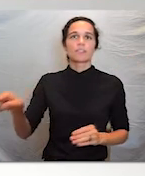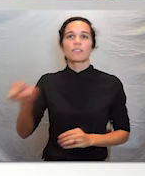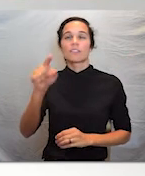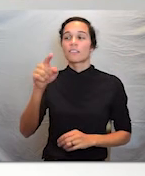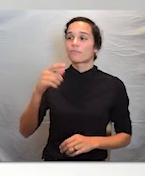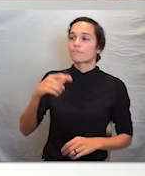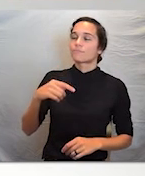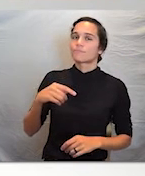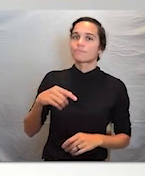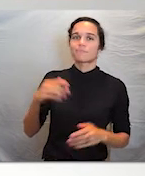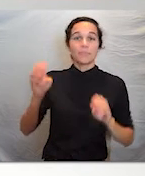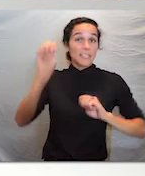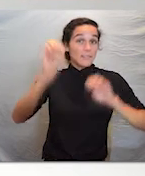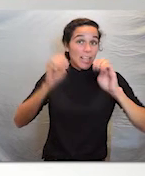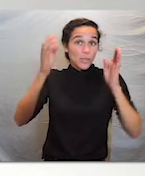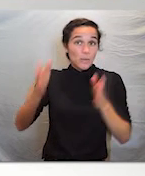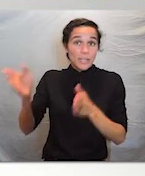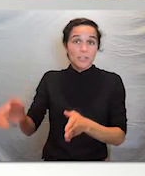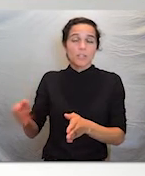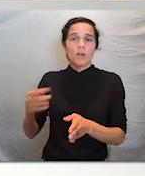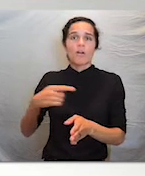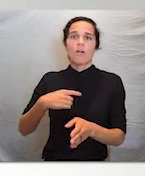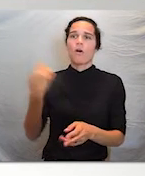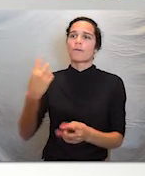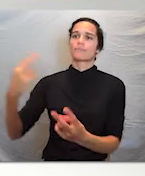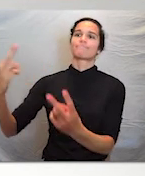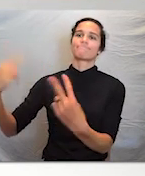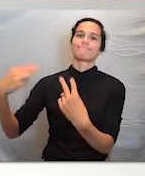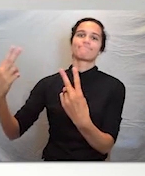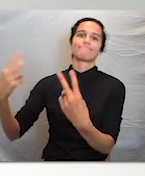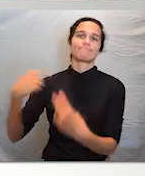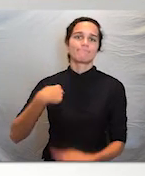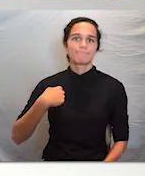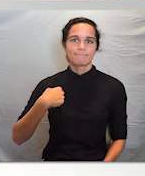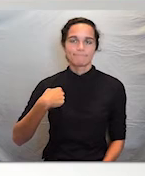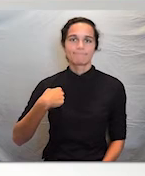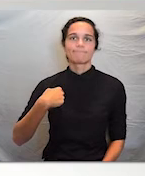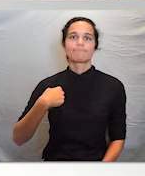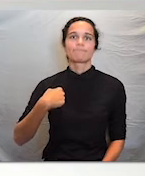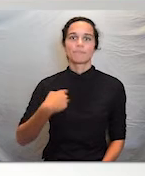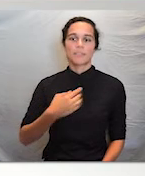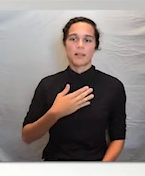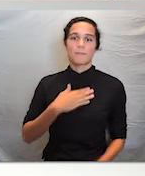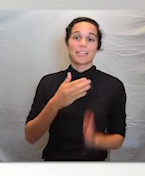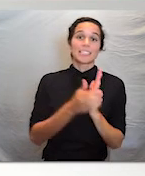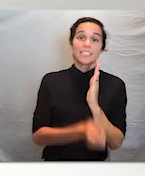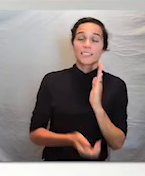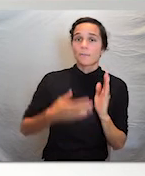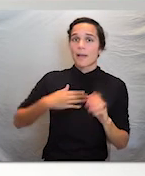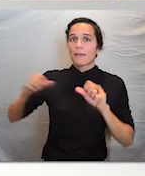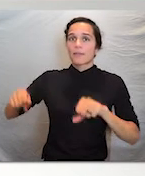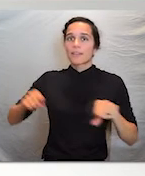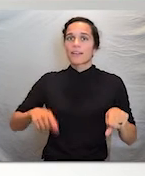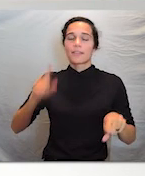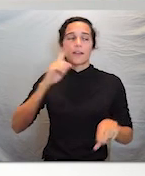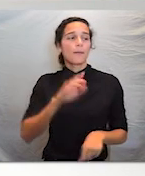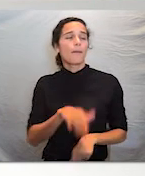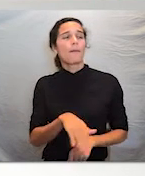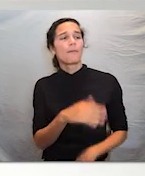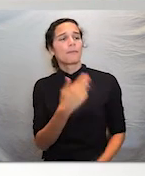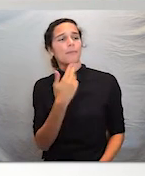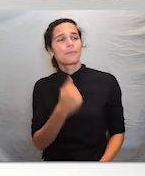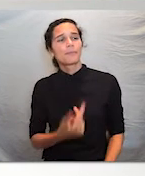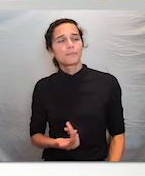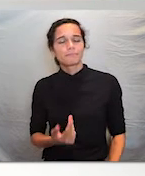evaluators always downplayed my skills and abilities. They thought my disability was mental and